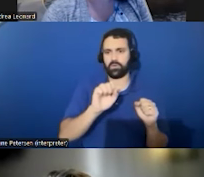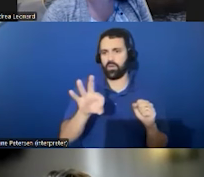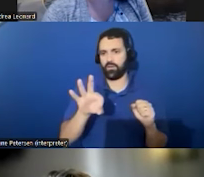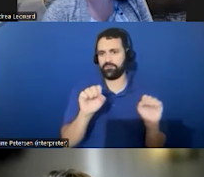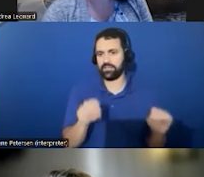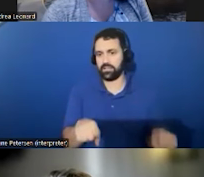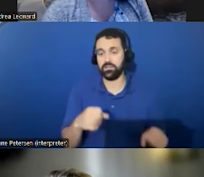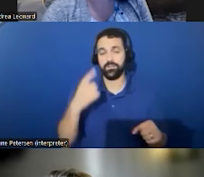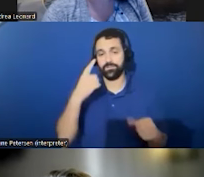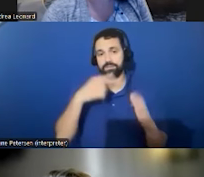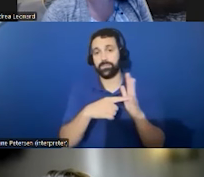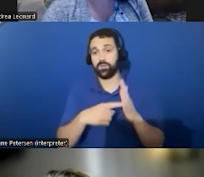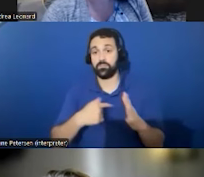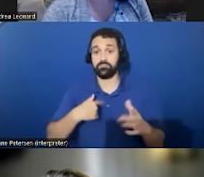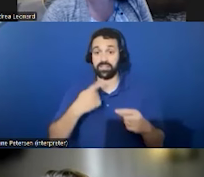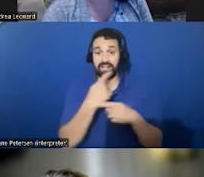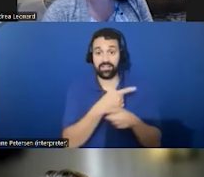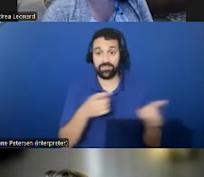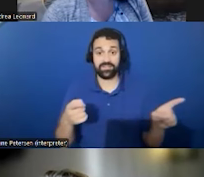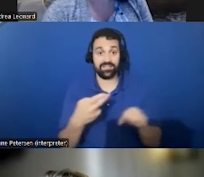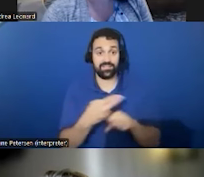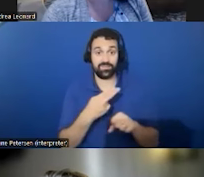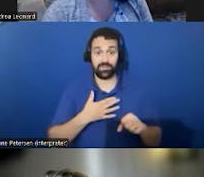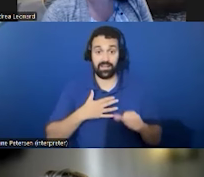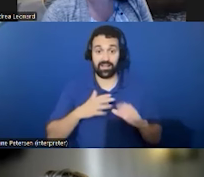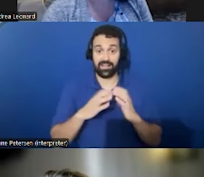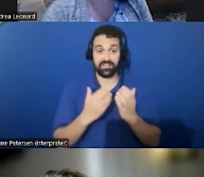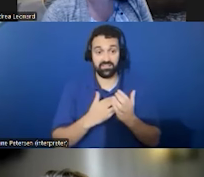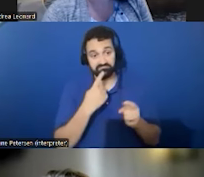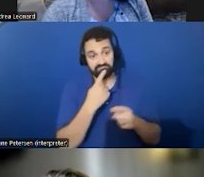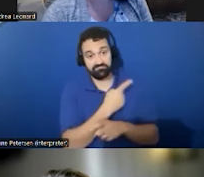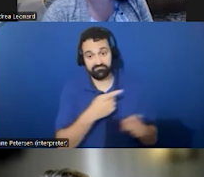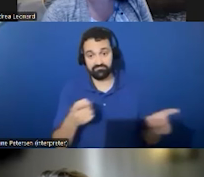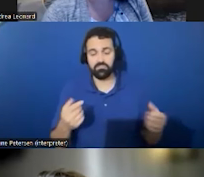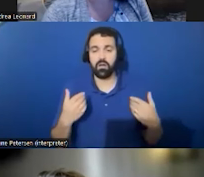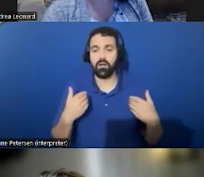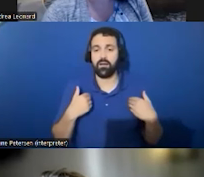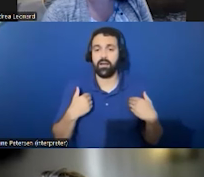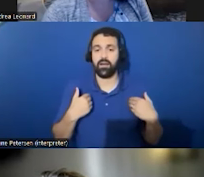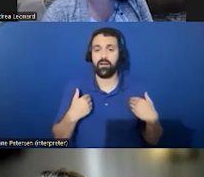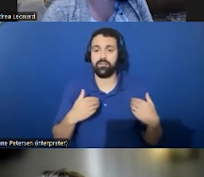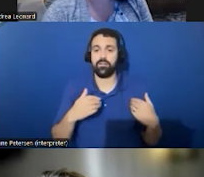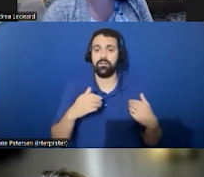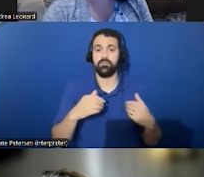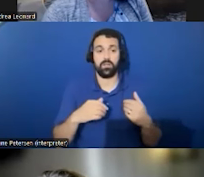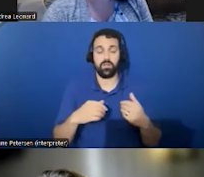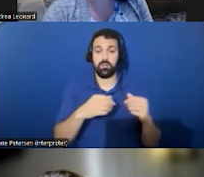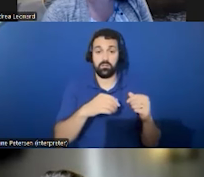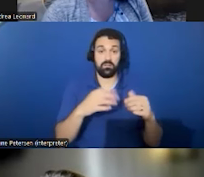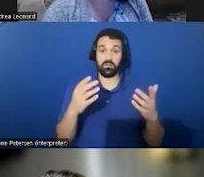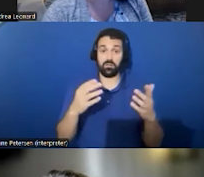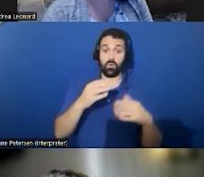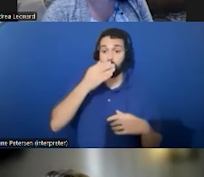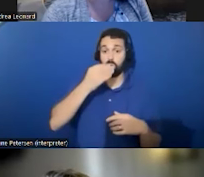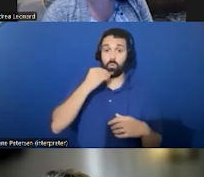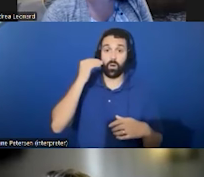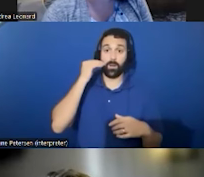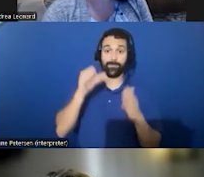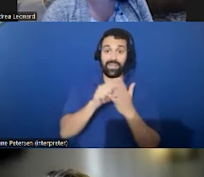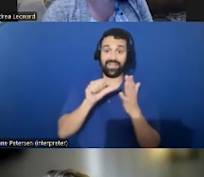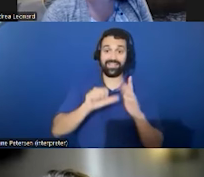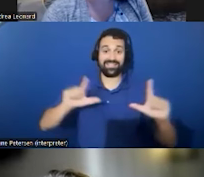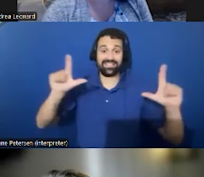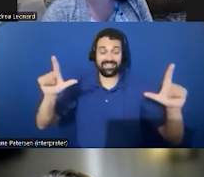use announcements in my class, I have a verbiage on the front homepage that says I